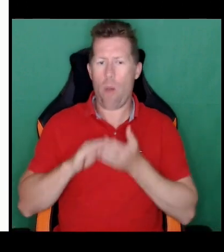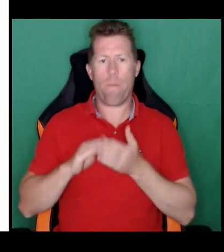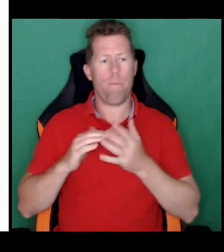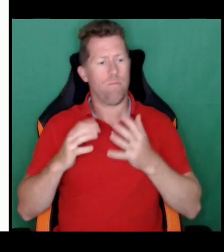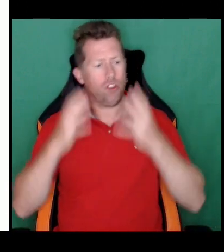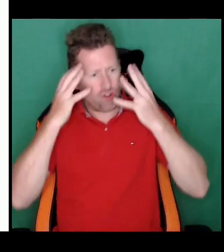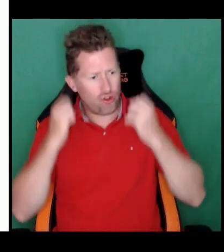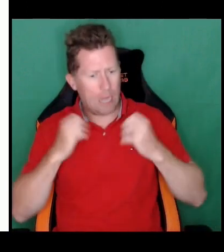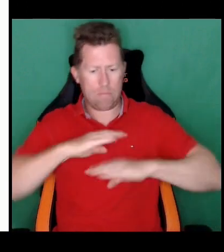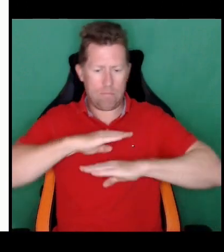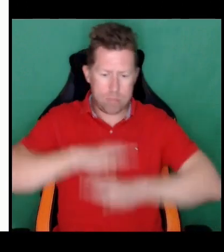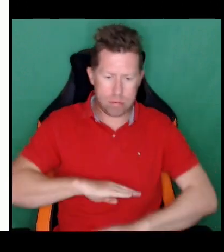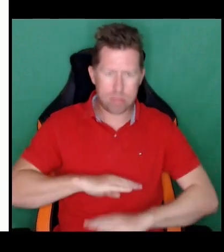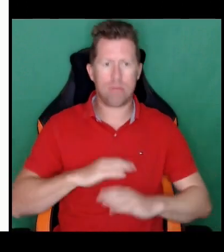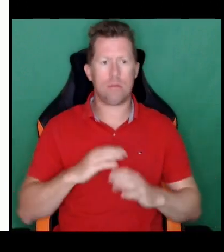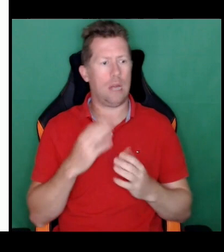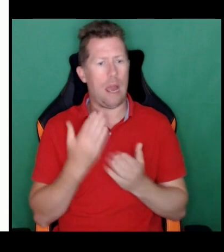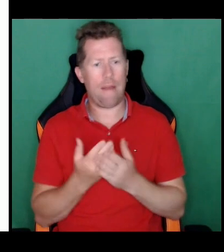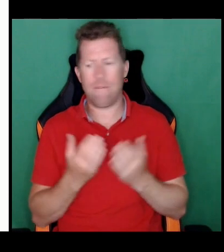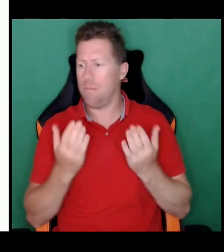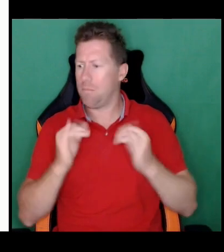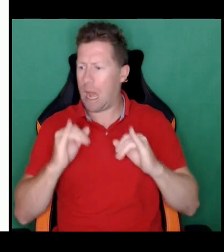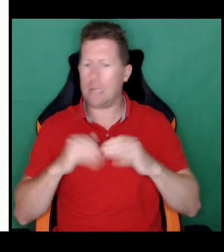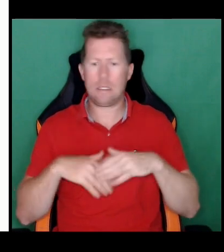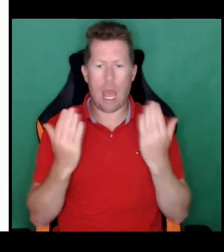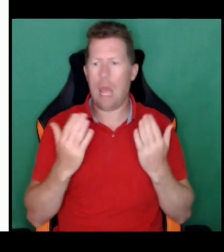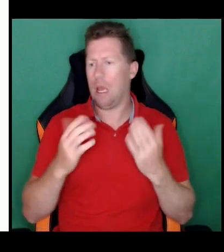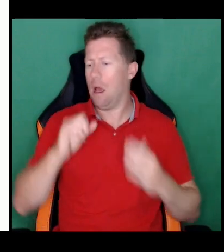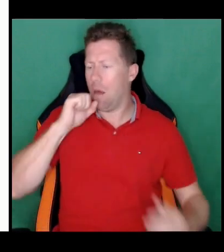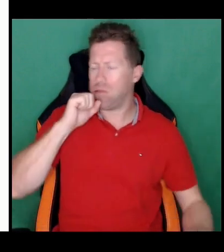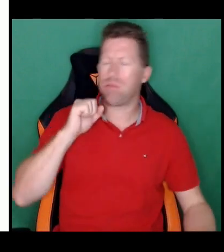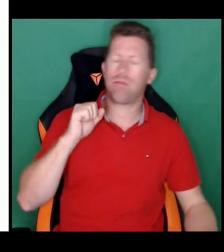stress and having a bad day.